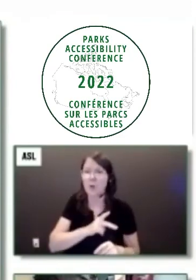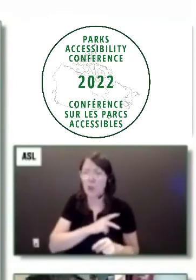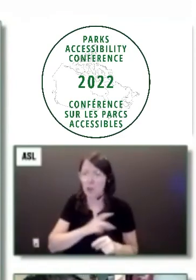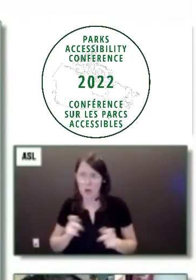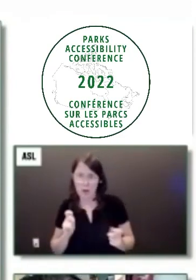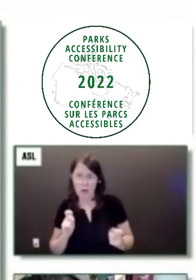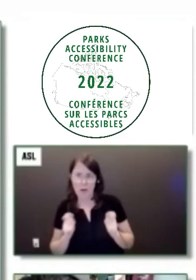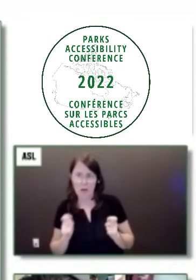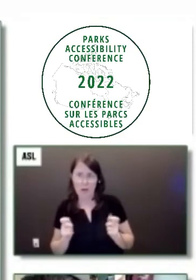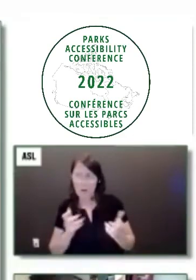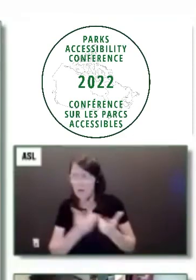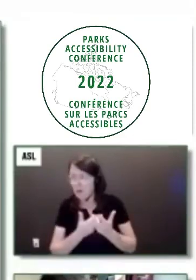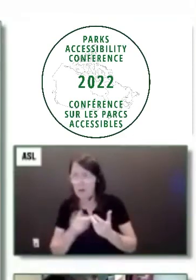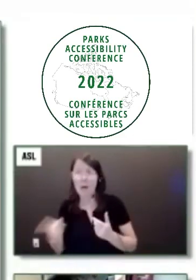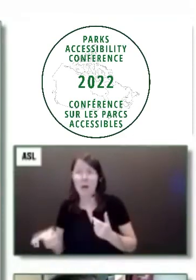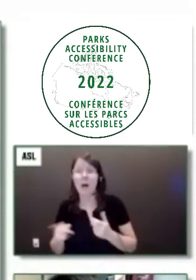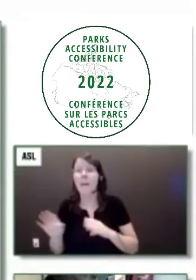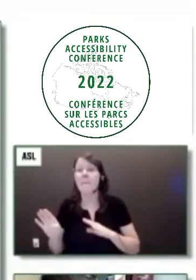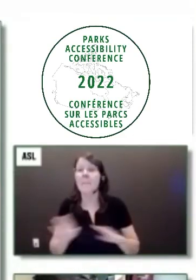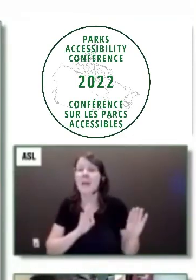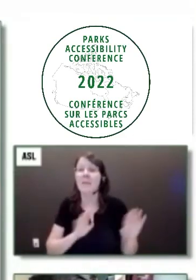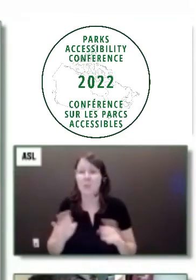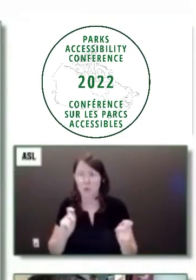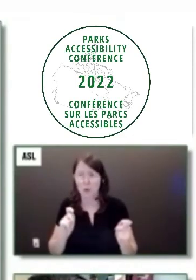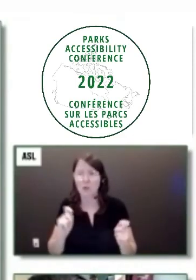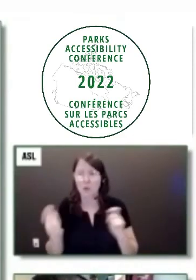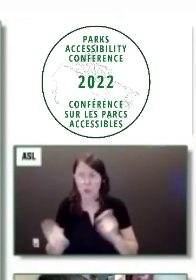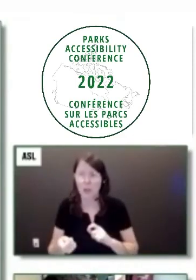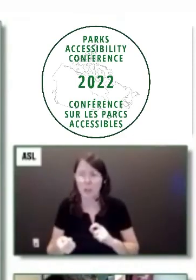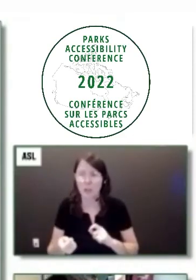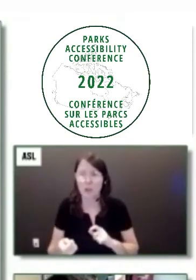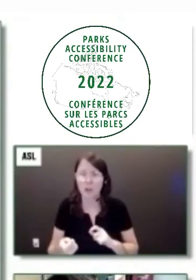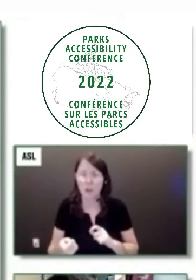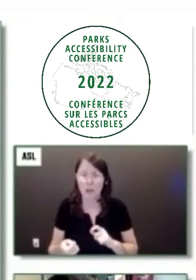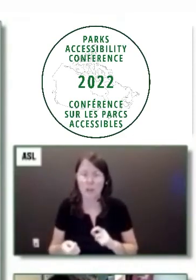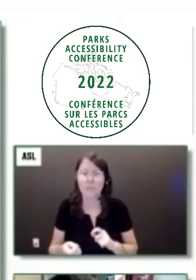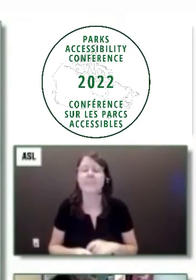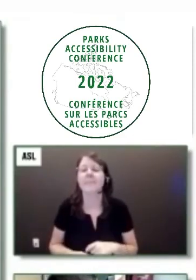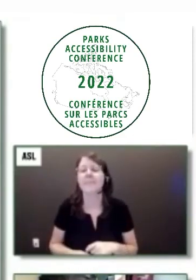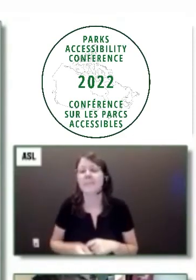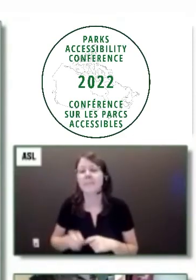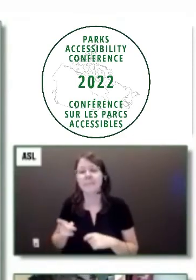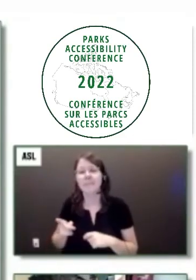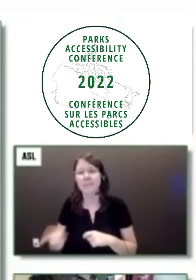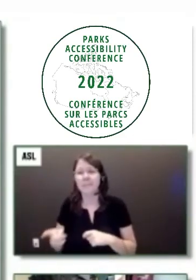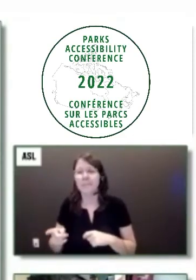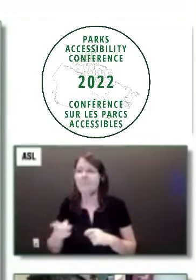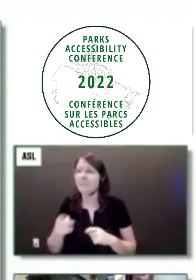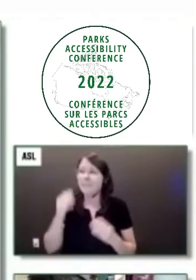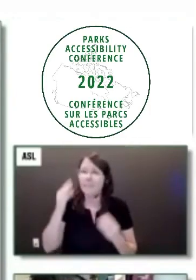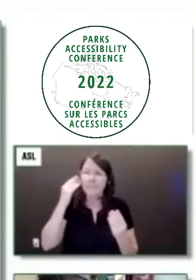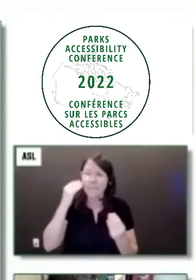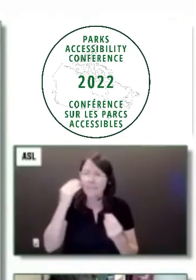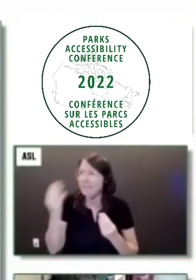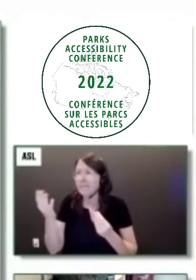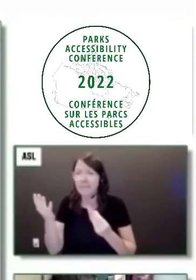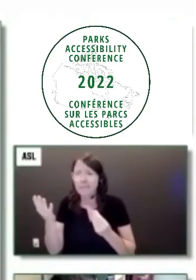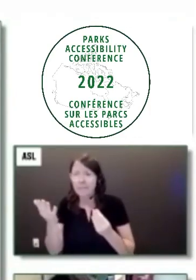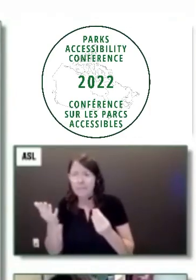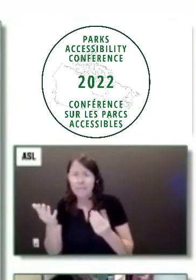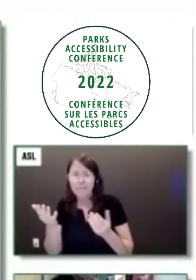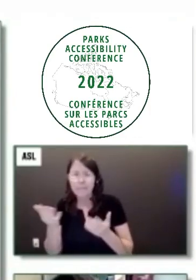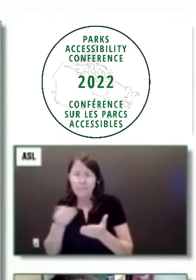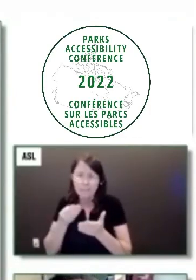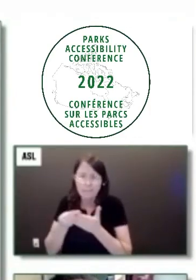behavioral changes, often incorporating different supportive or adaptive technologies. This is, I